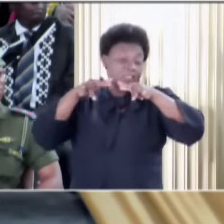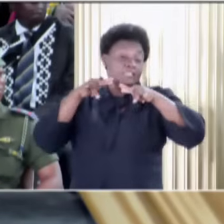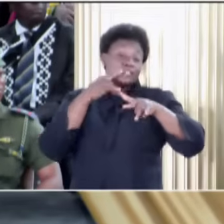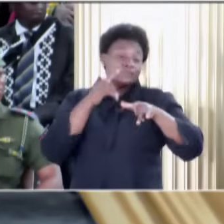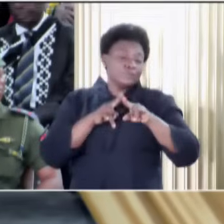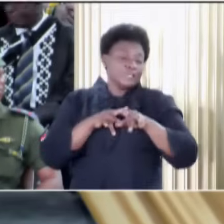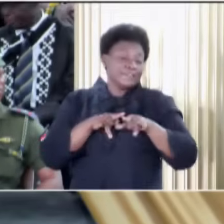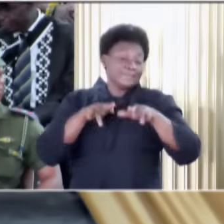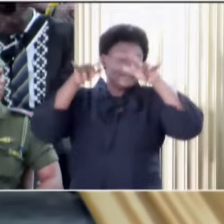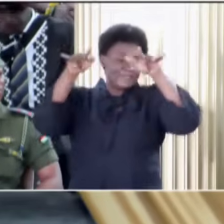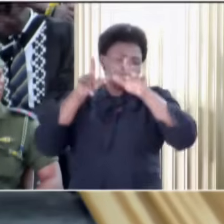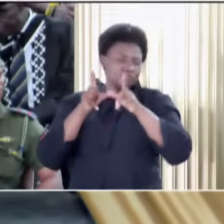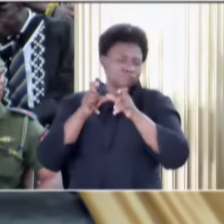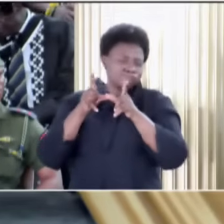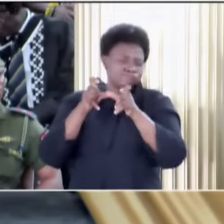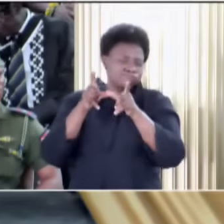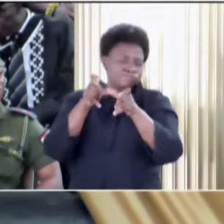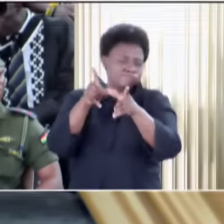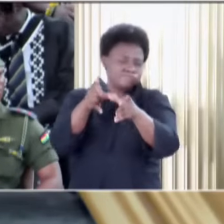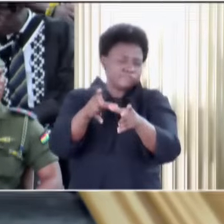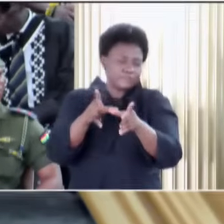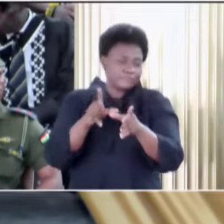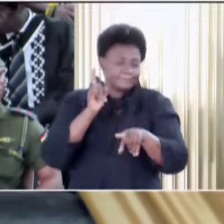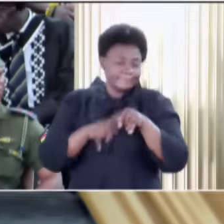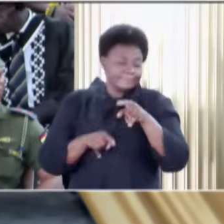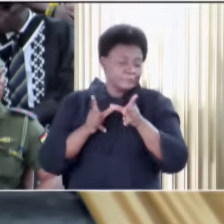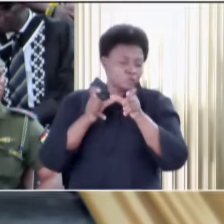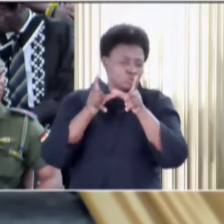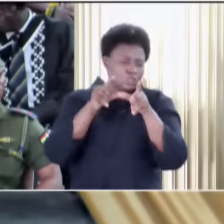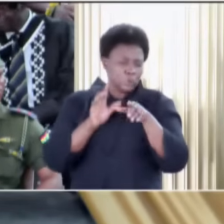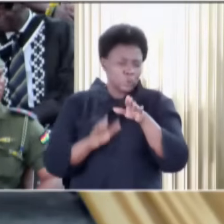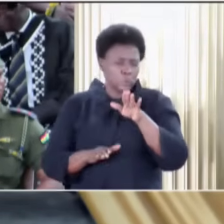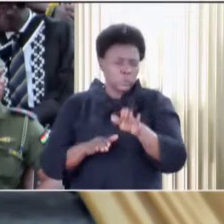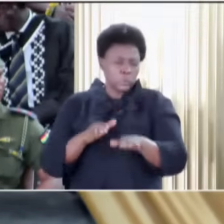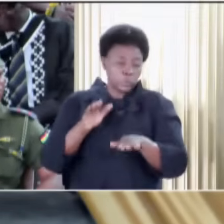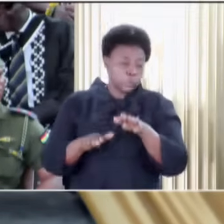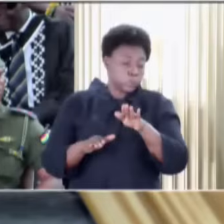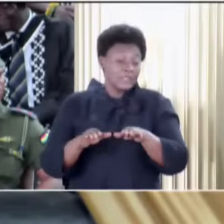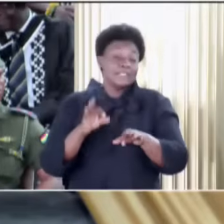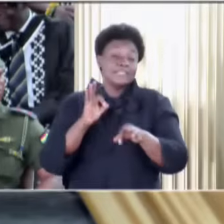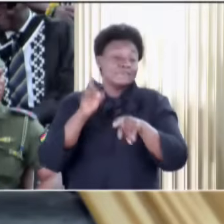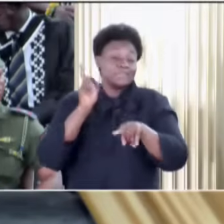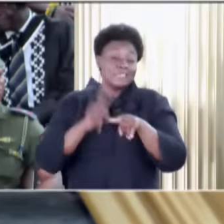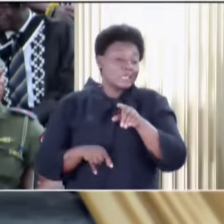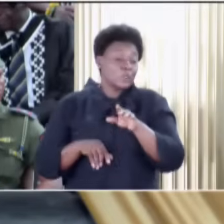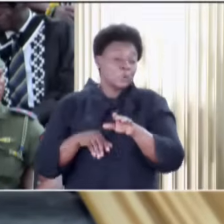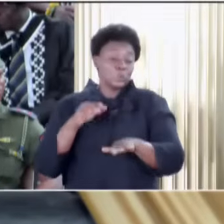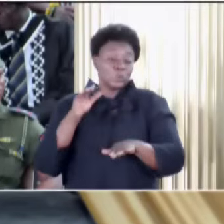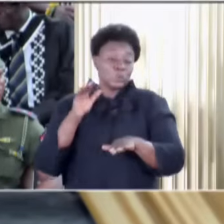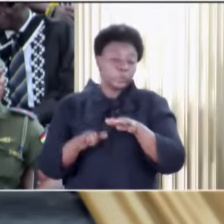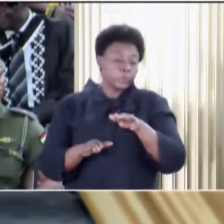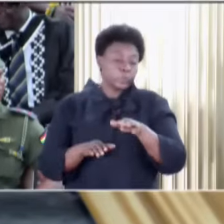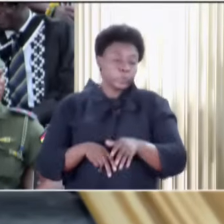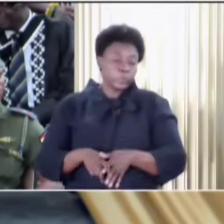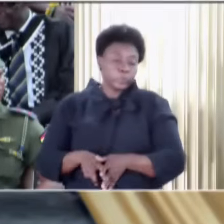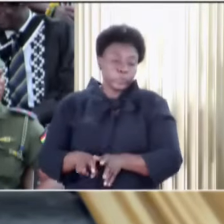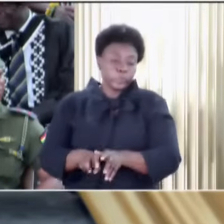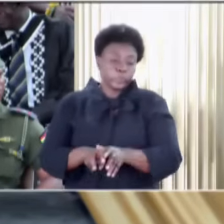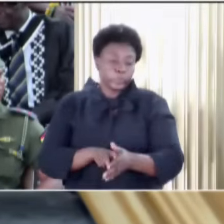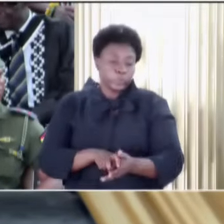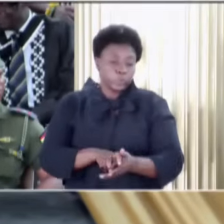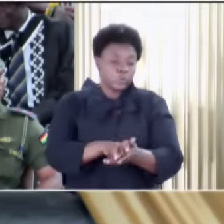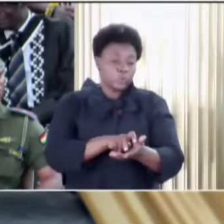run. If you cannot run, walk. And even if you cannot walk, crawl.